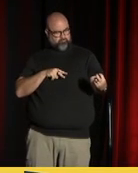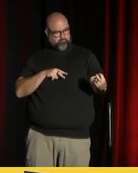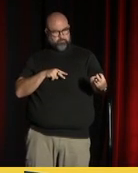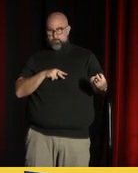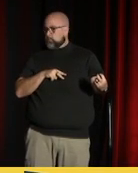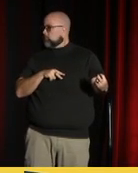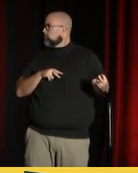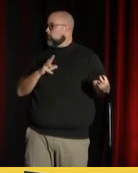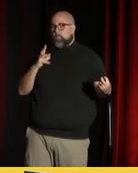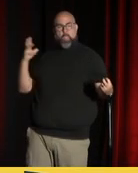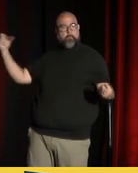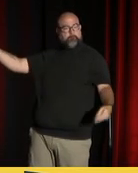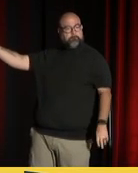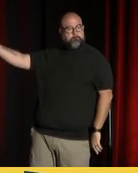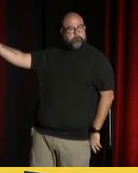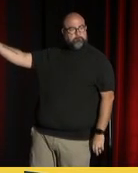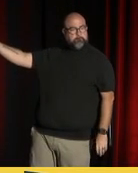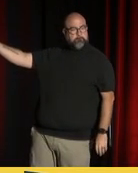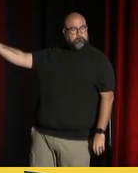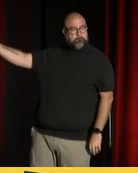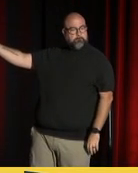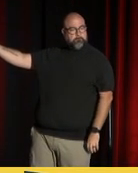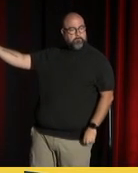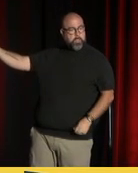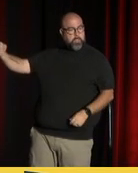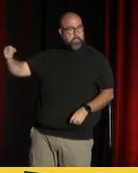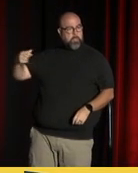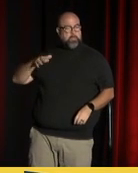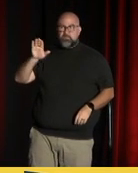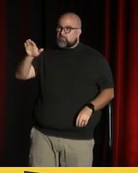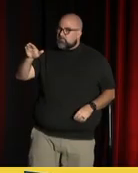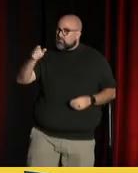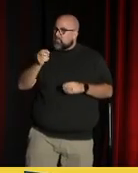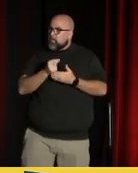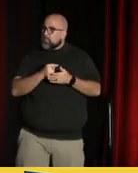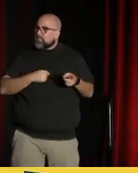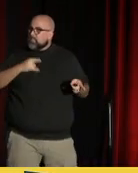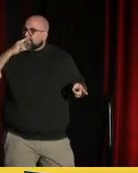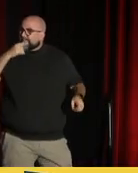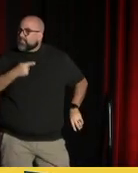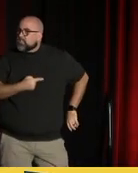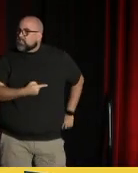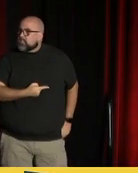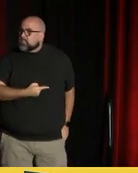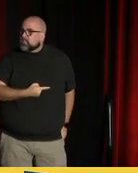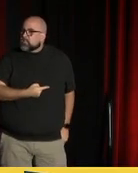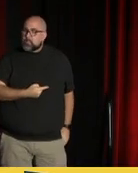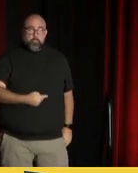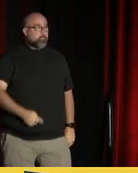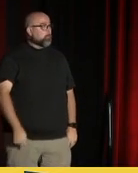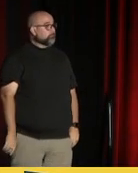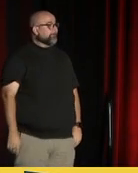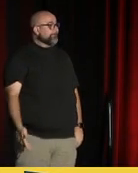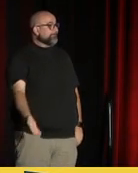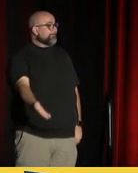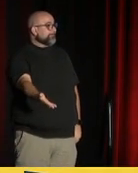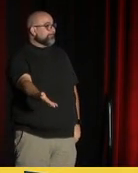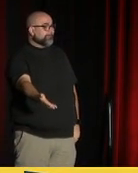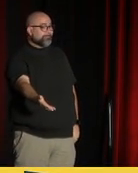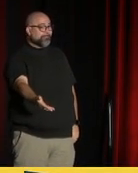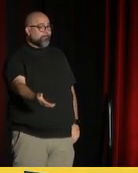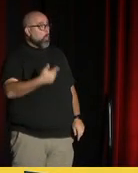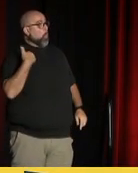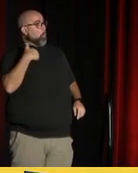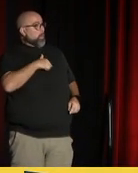turned around, and I walked out of the room. And I looked at the head of therapy, and I said, that's a kid. And she said, yes,